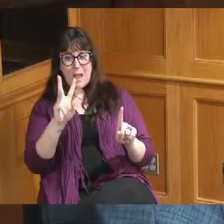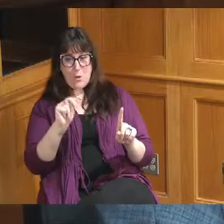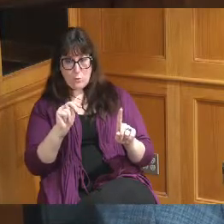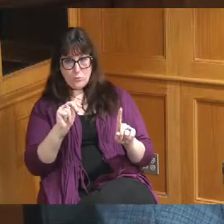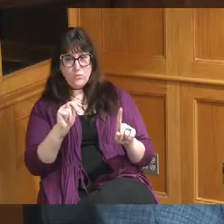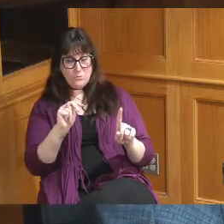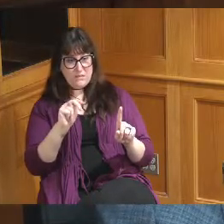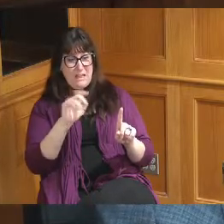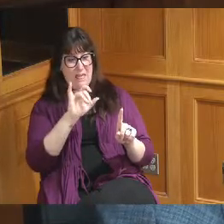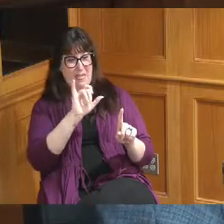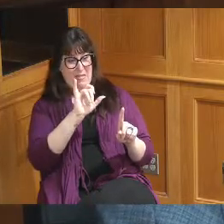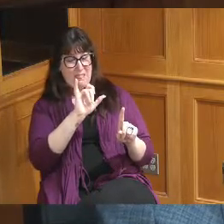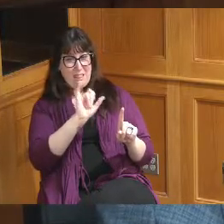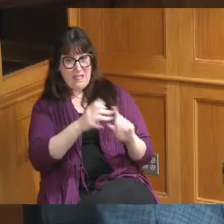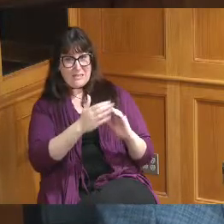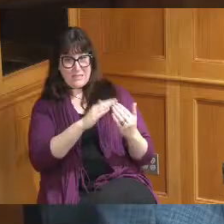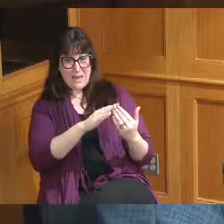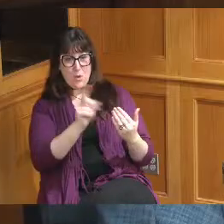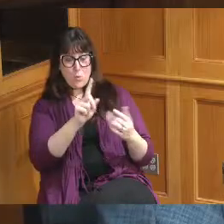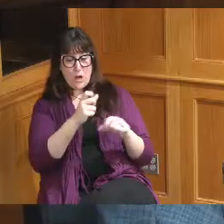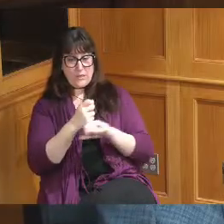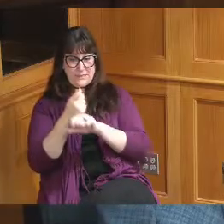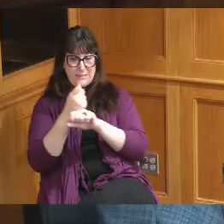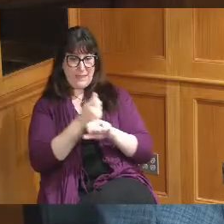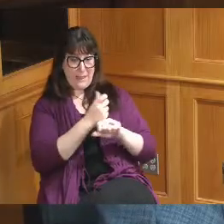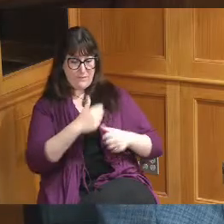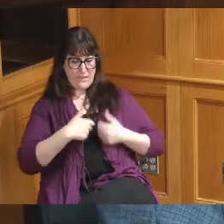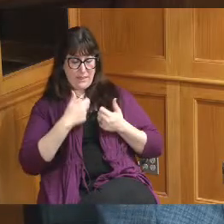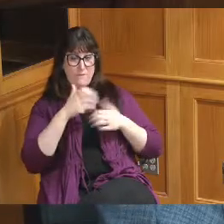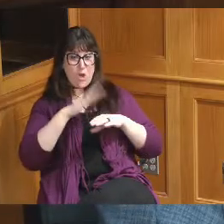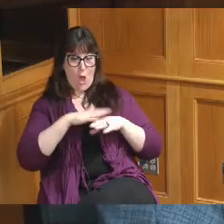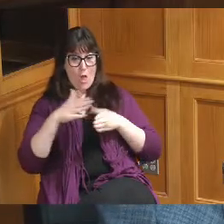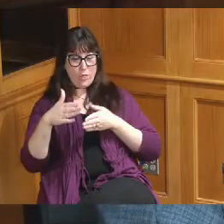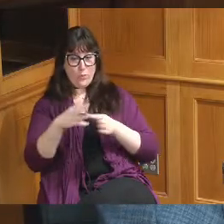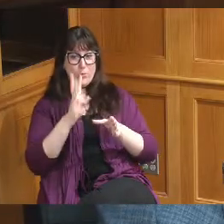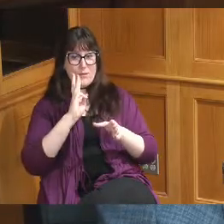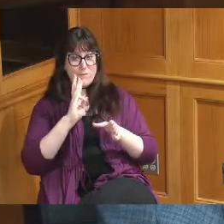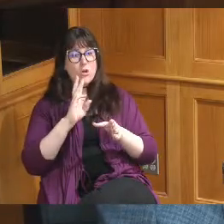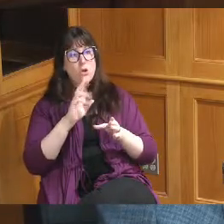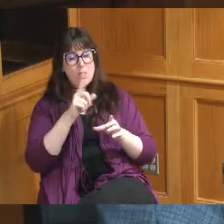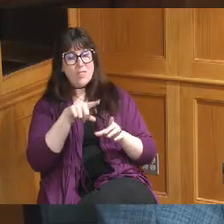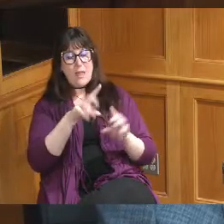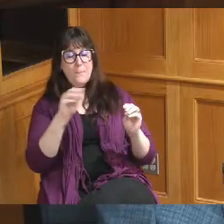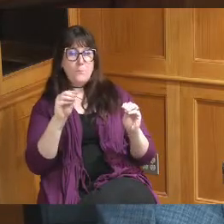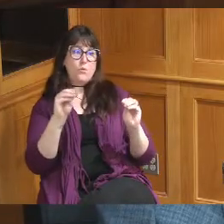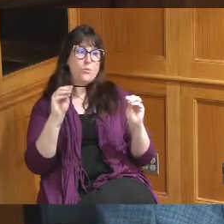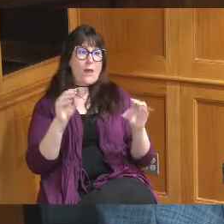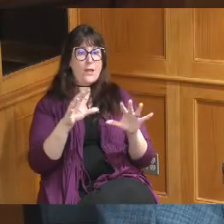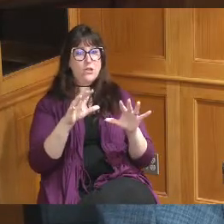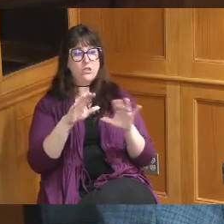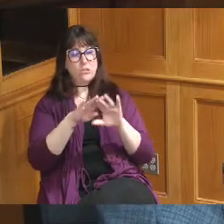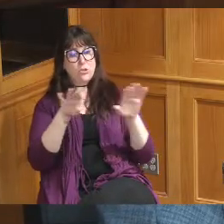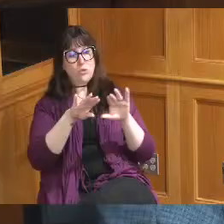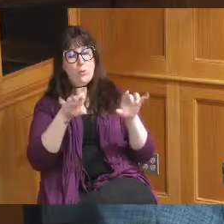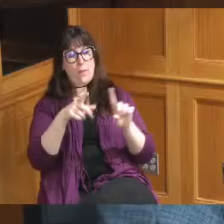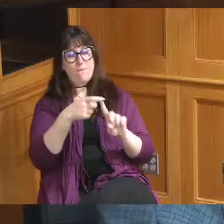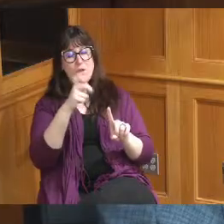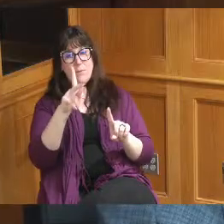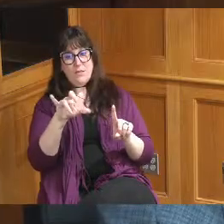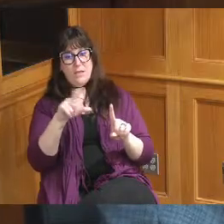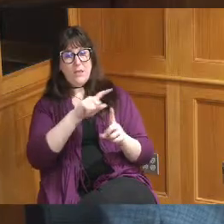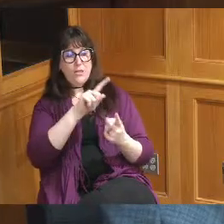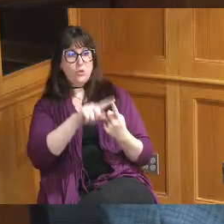the slaves lived on the Ohio River when they somehow miraculously was able to swim across from Kentucky